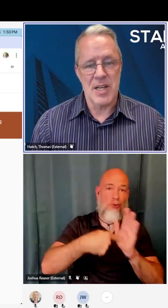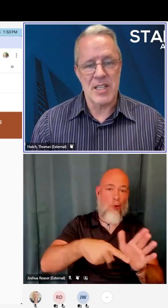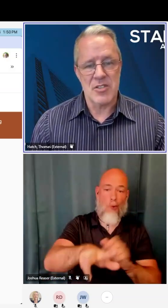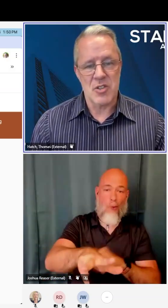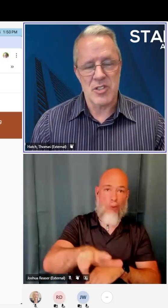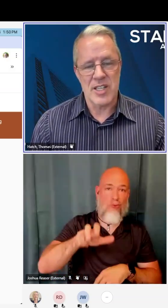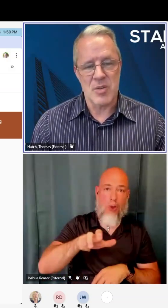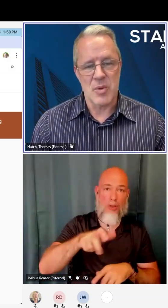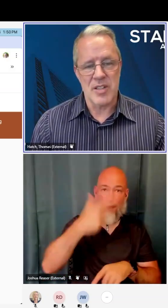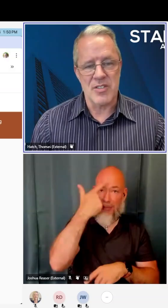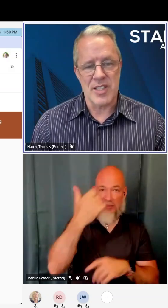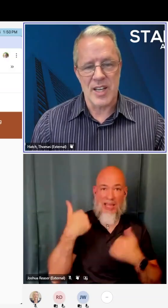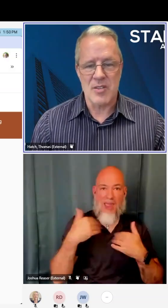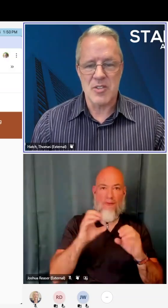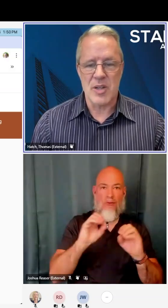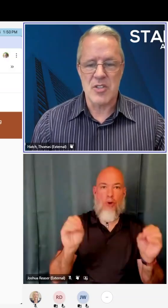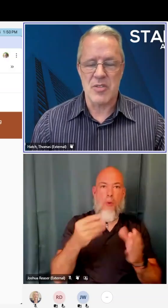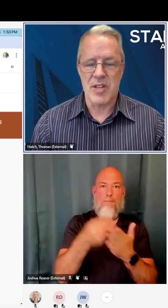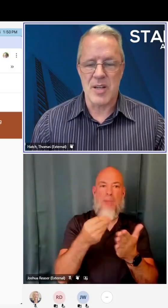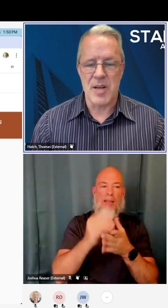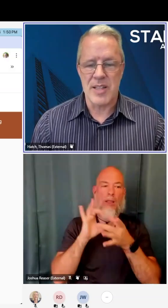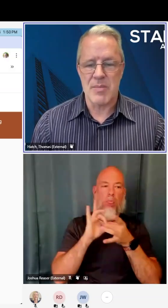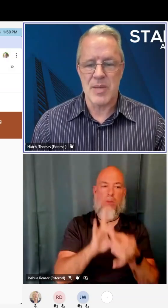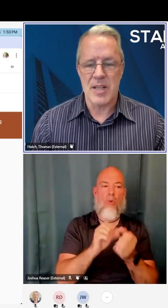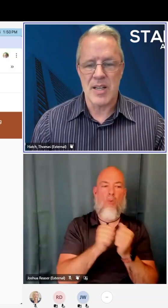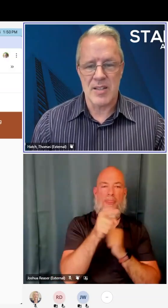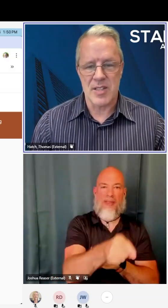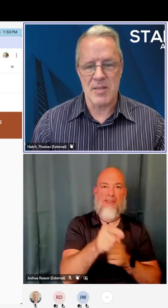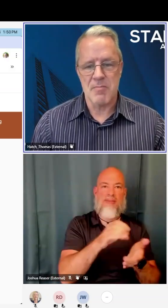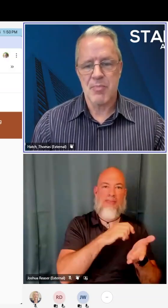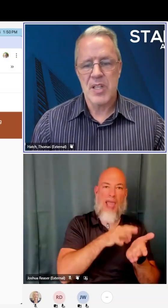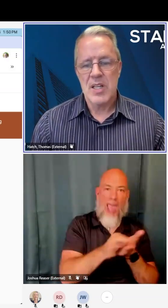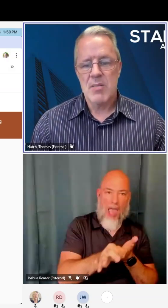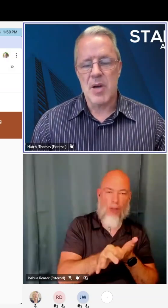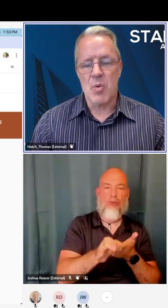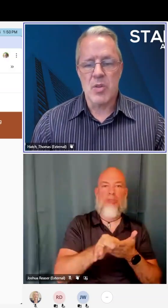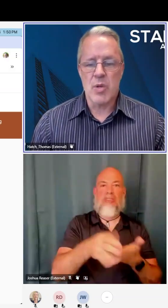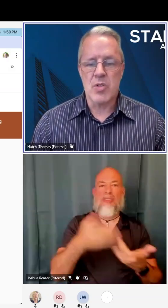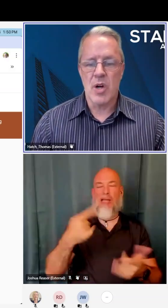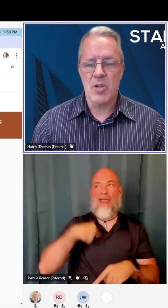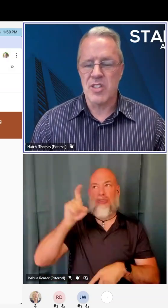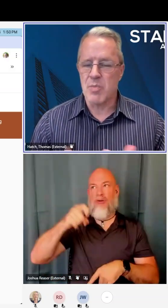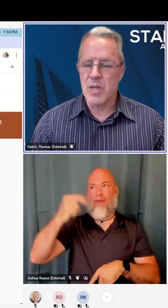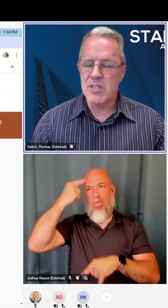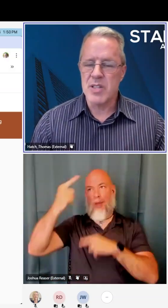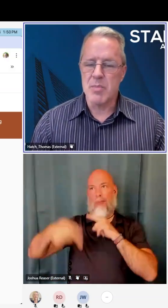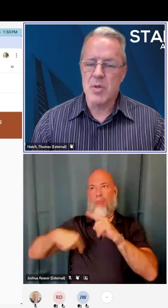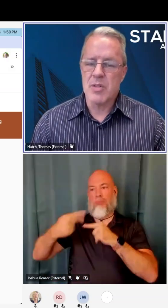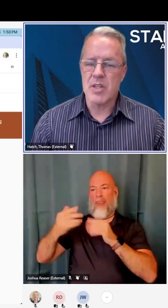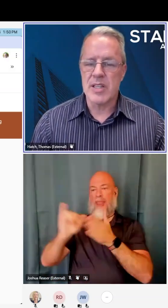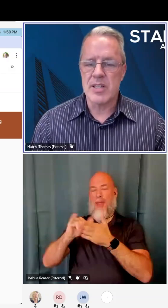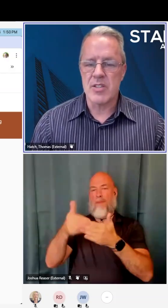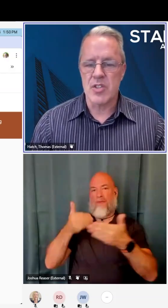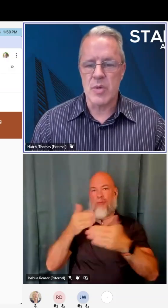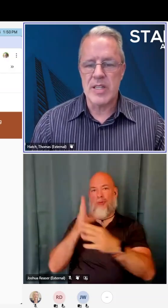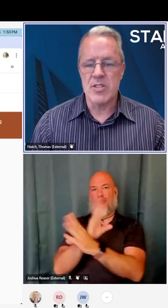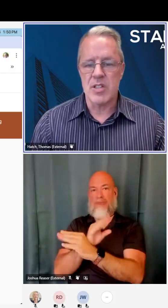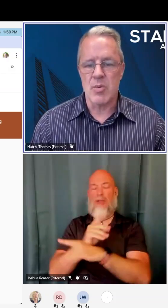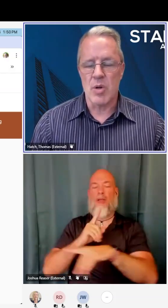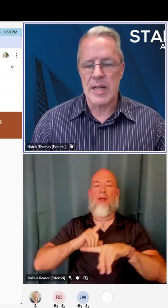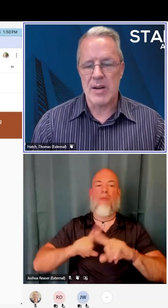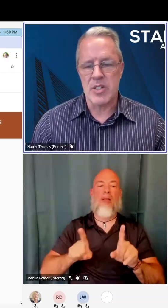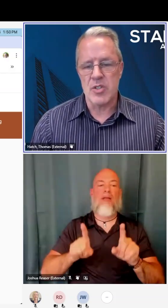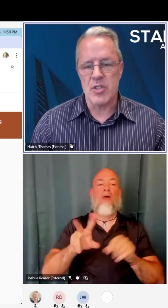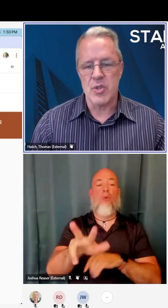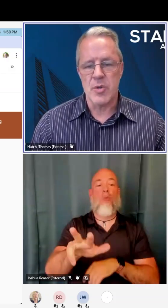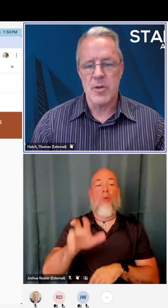don't have any money associated with this account. So I should have thought about that ahead of time. But with withdrawals, it's pretty simple. You can get to screens